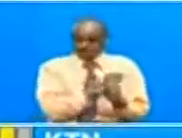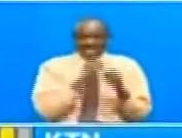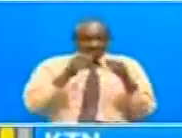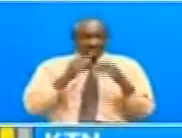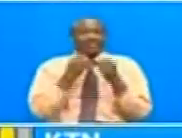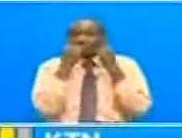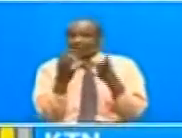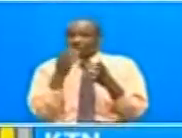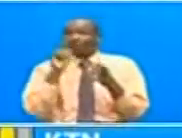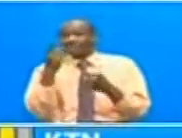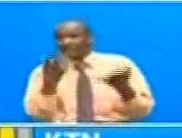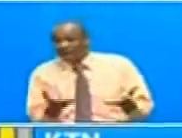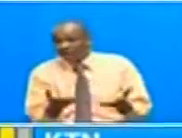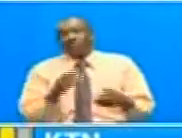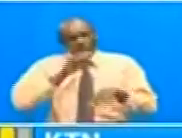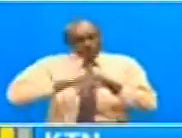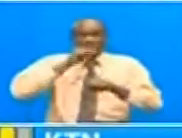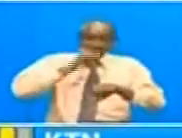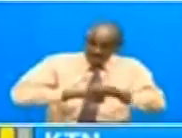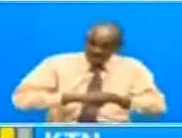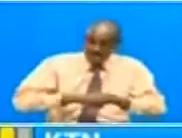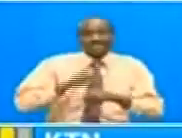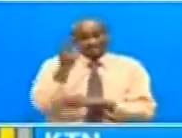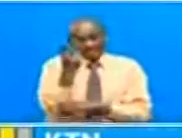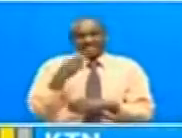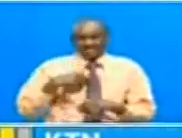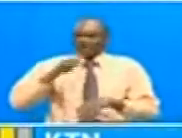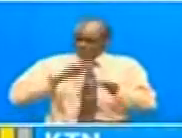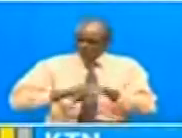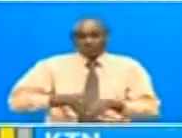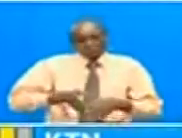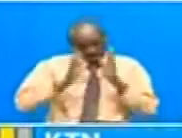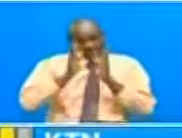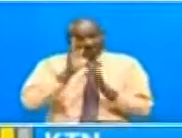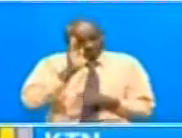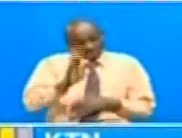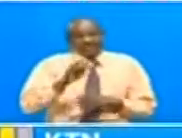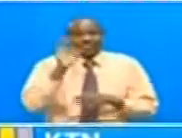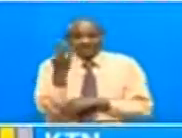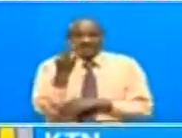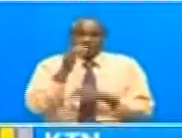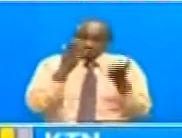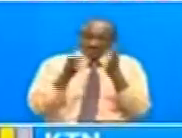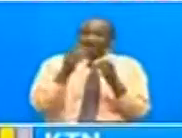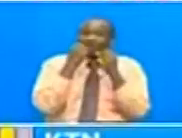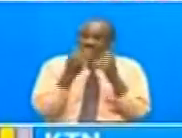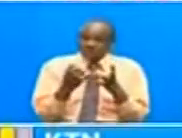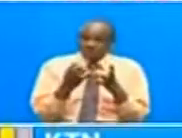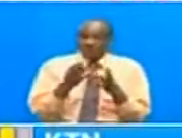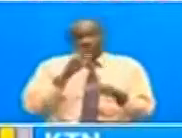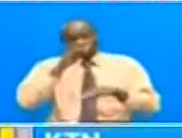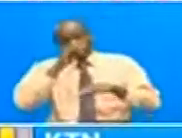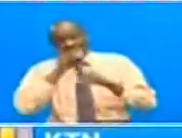provided first of all in a timely manner, secondly, in the most appropriate format, and thirdly, whether this information is